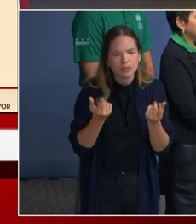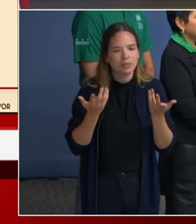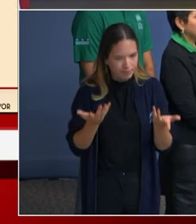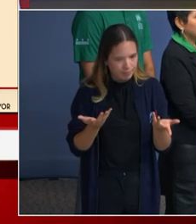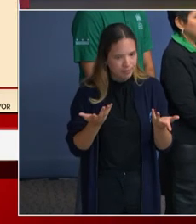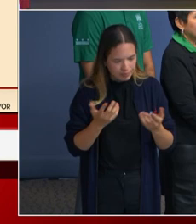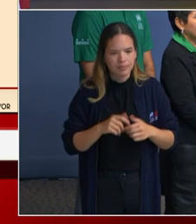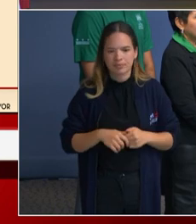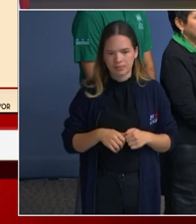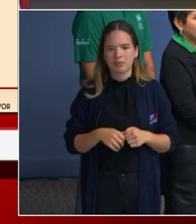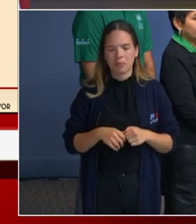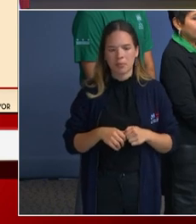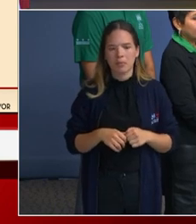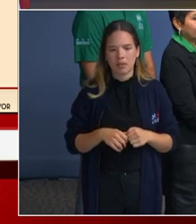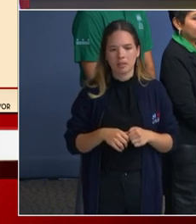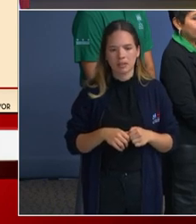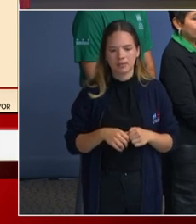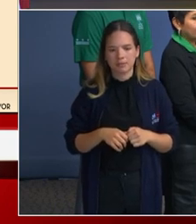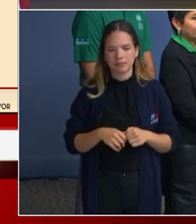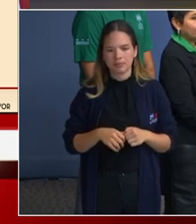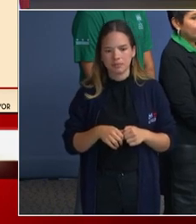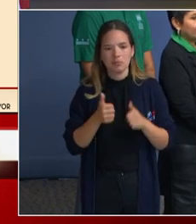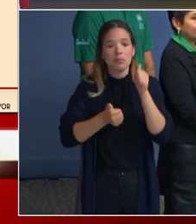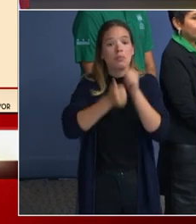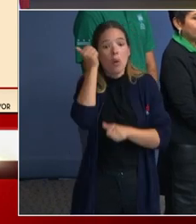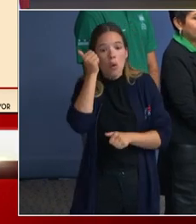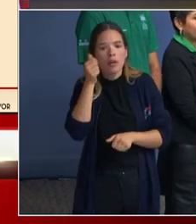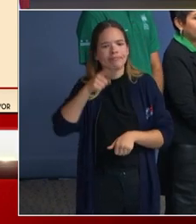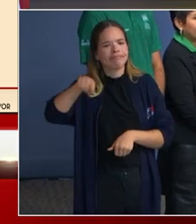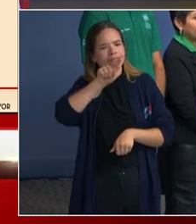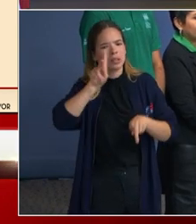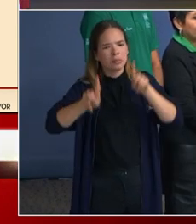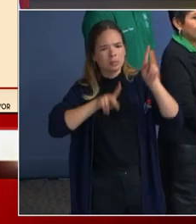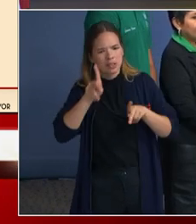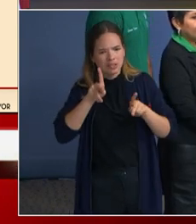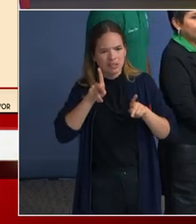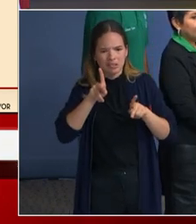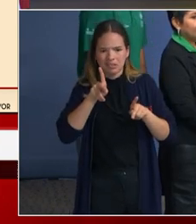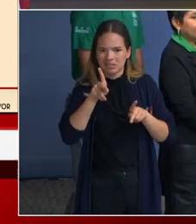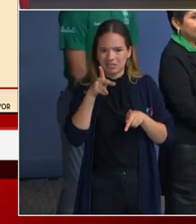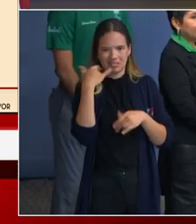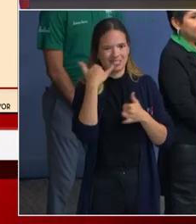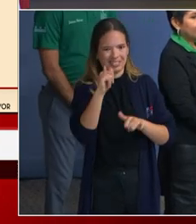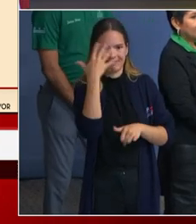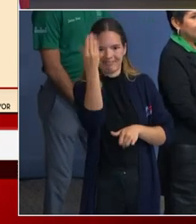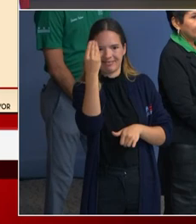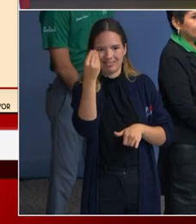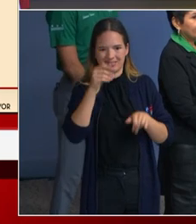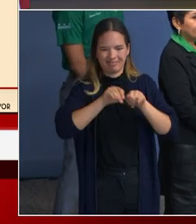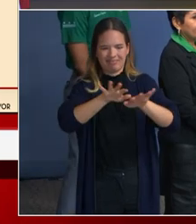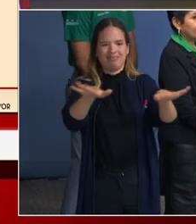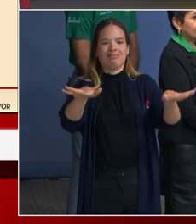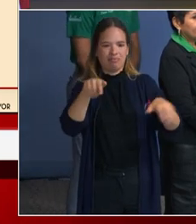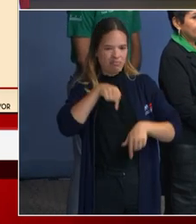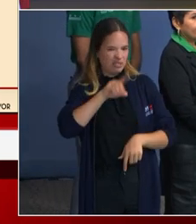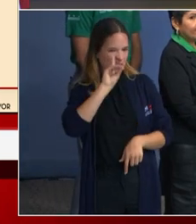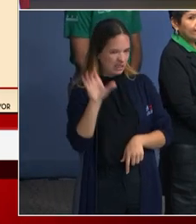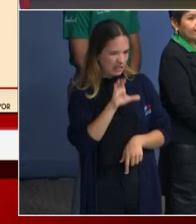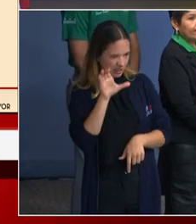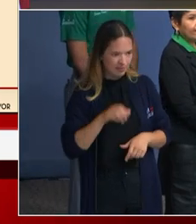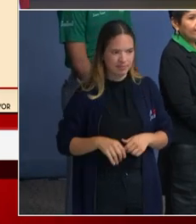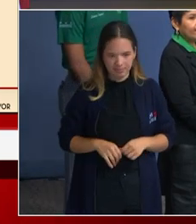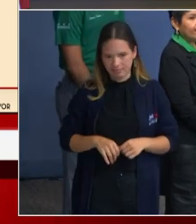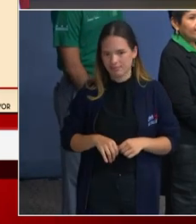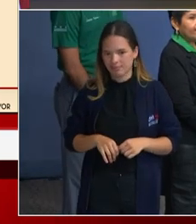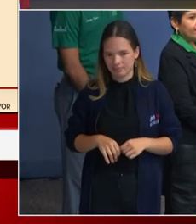destinations outside of D.C. We know from media reports, and I stress this, that these are numbers we